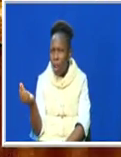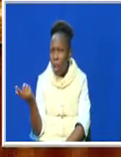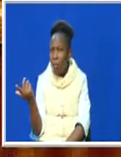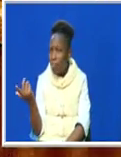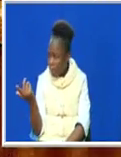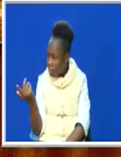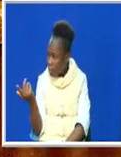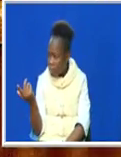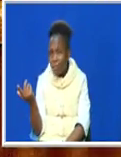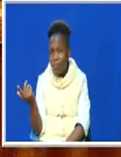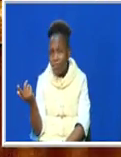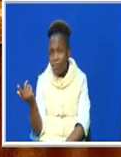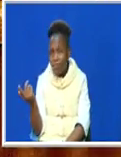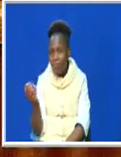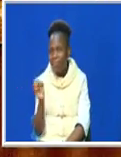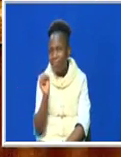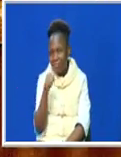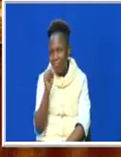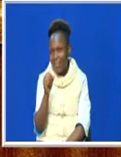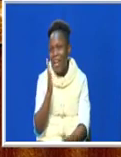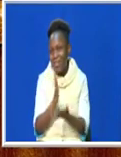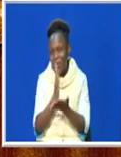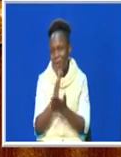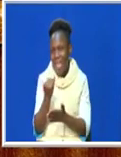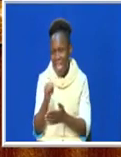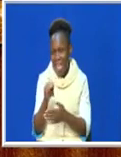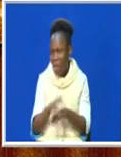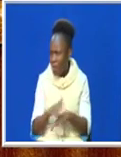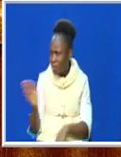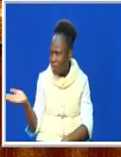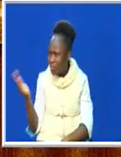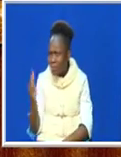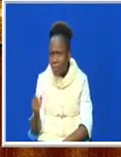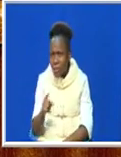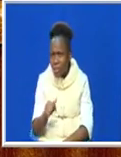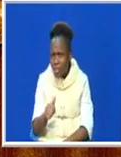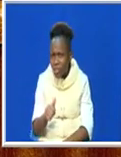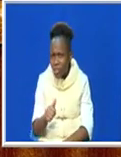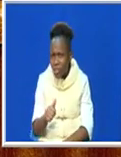it? It's color yellow. Very good. Name the color.